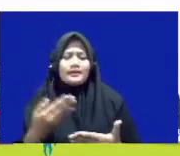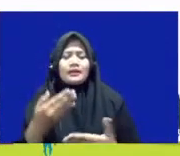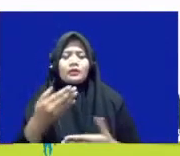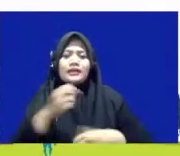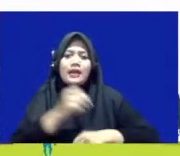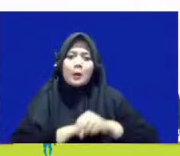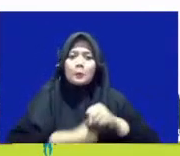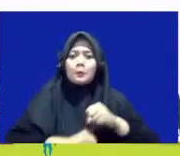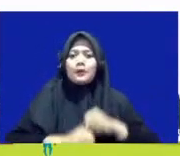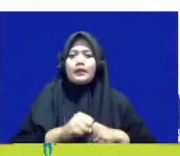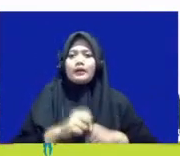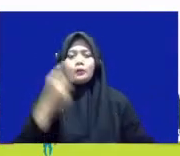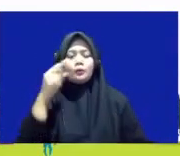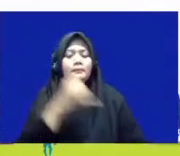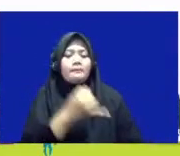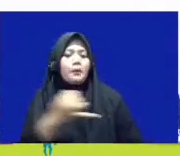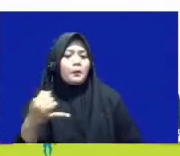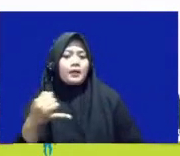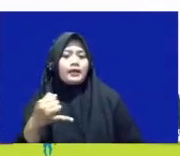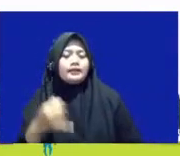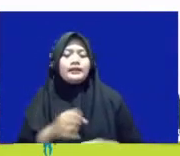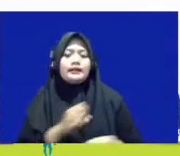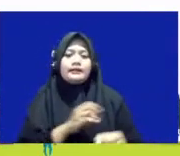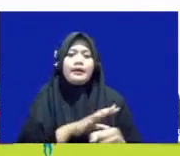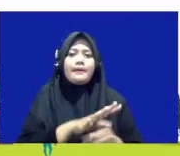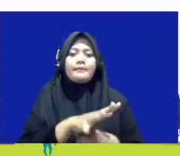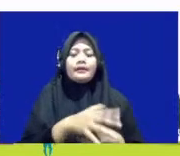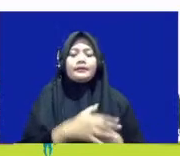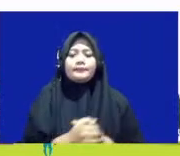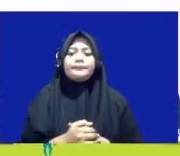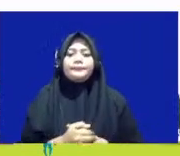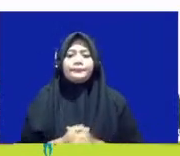before it's going to make a devastation in the community.